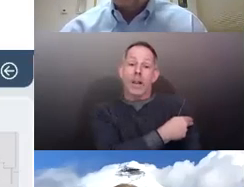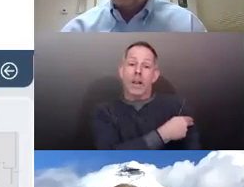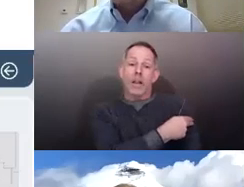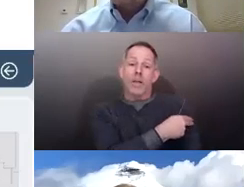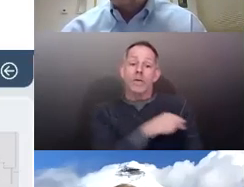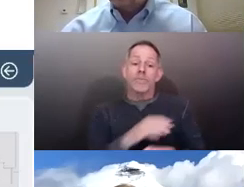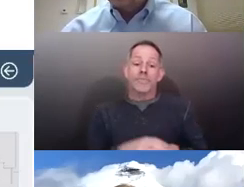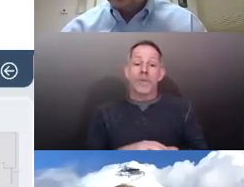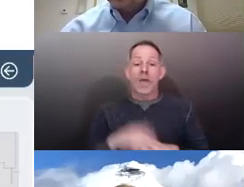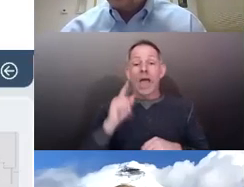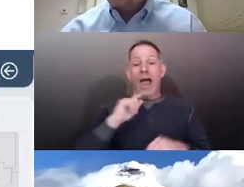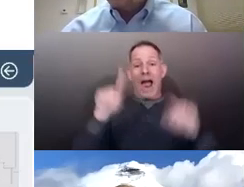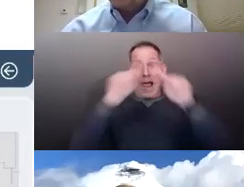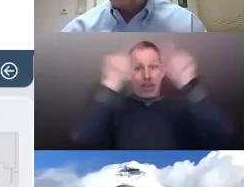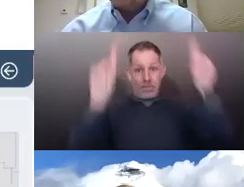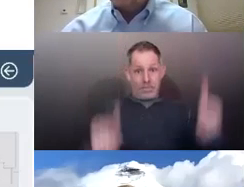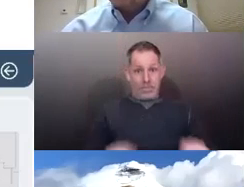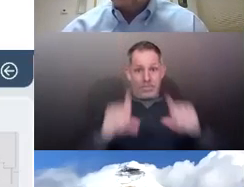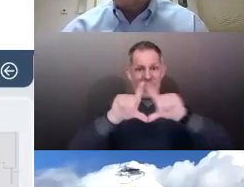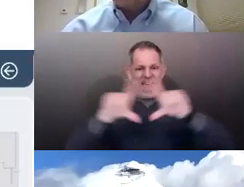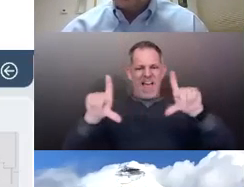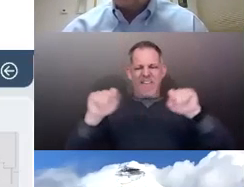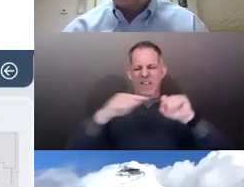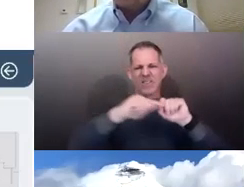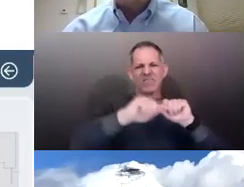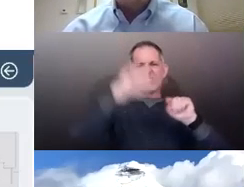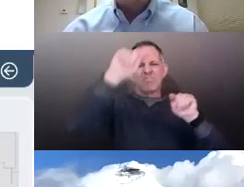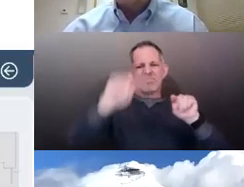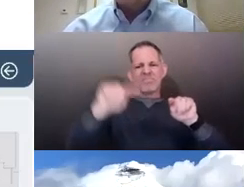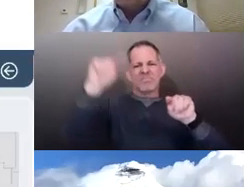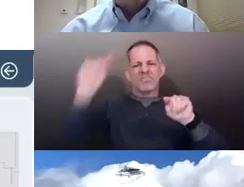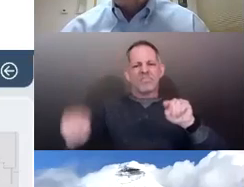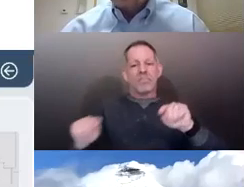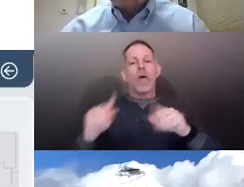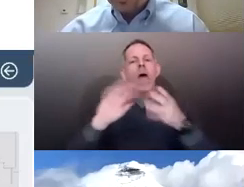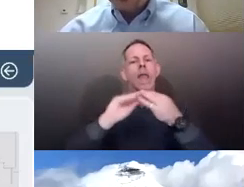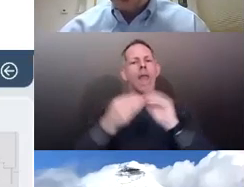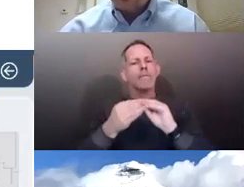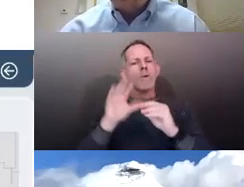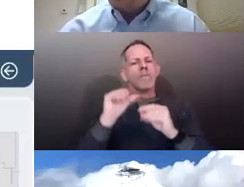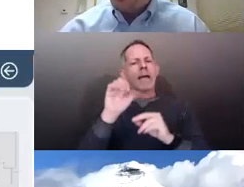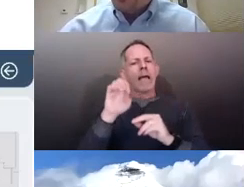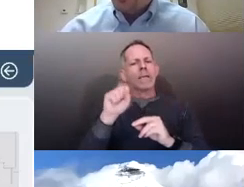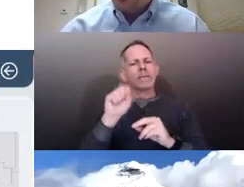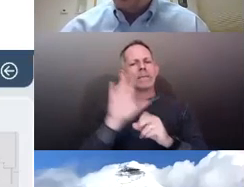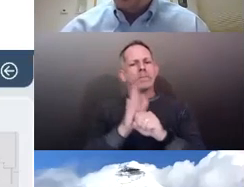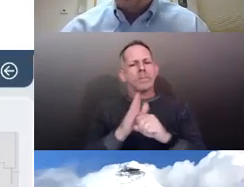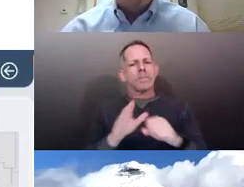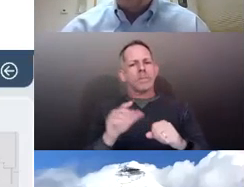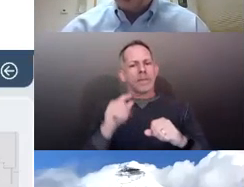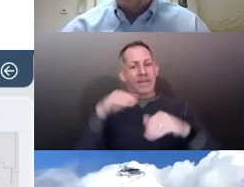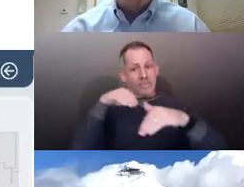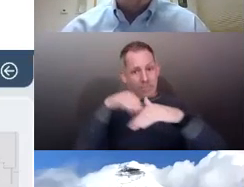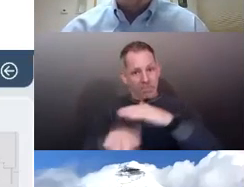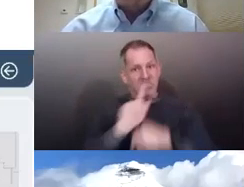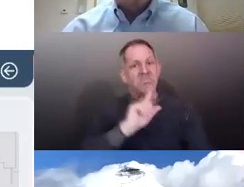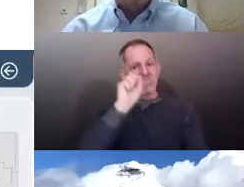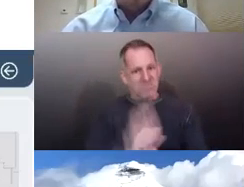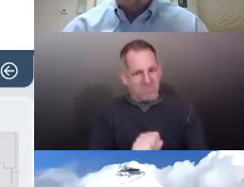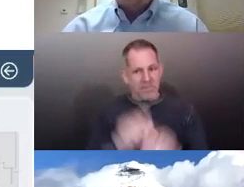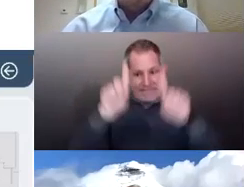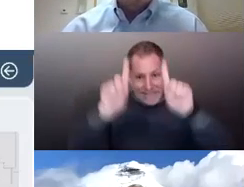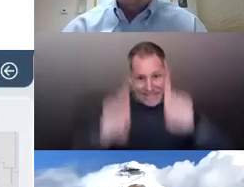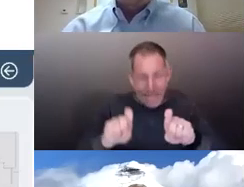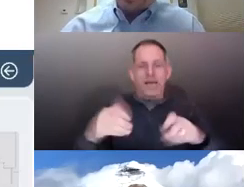number of confirmed cases in Snohomish County hospitals, which had bumped up to about 30 a couple of weeks ago. And just